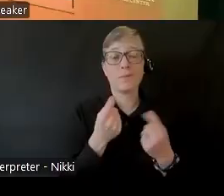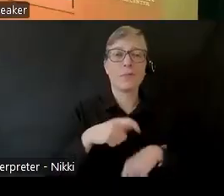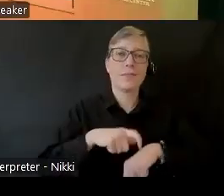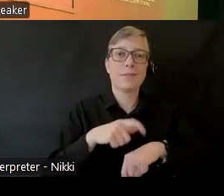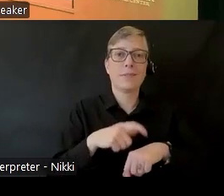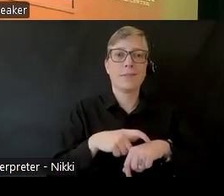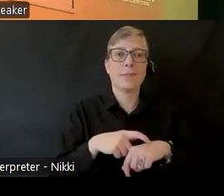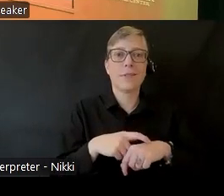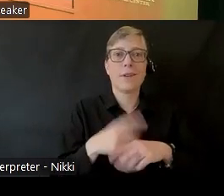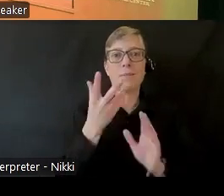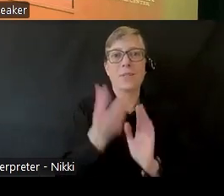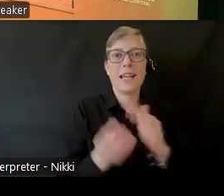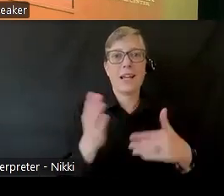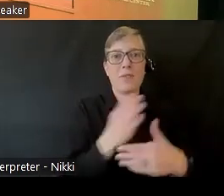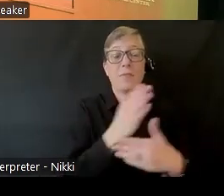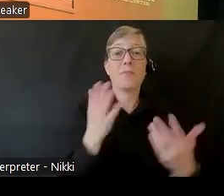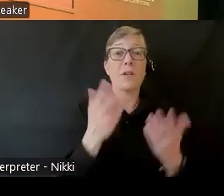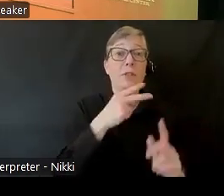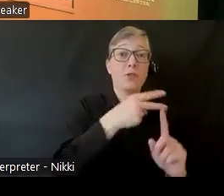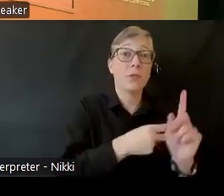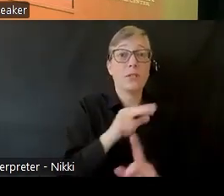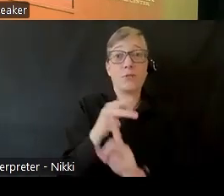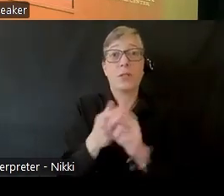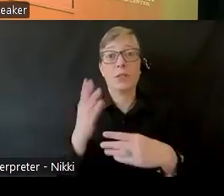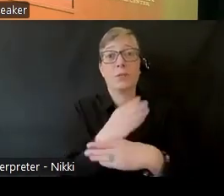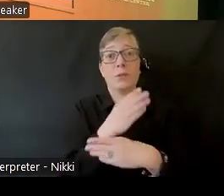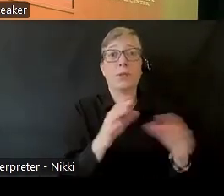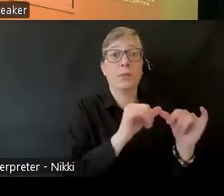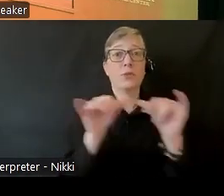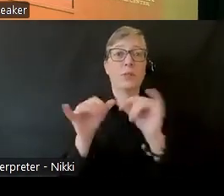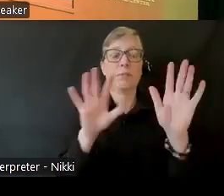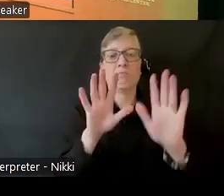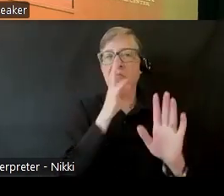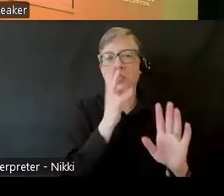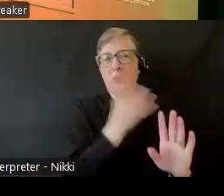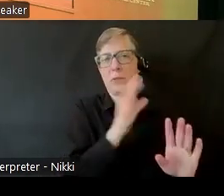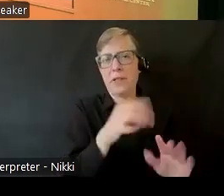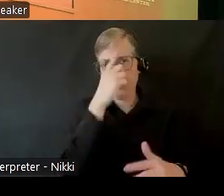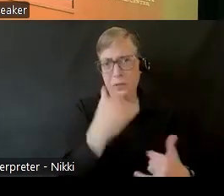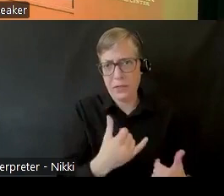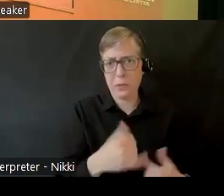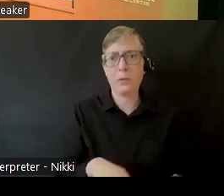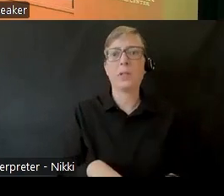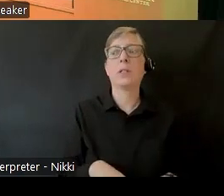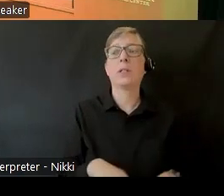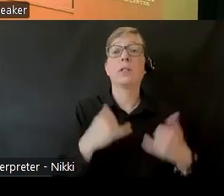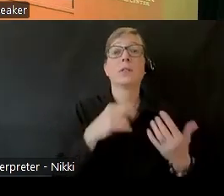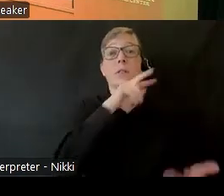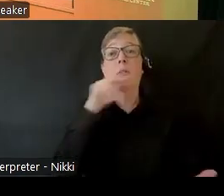months in between these measurements, but so I'm ignoring that for now. And then I'm looking at, all right,